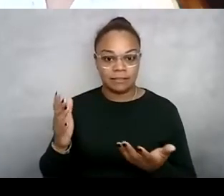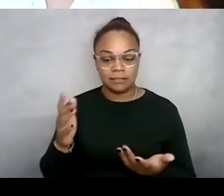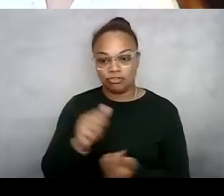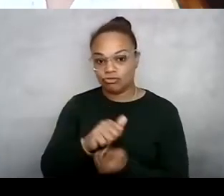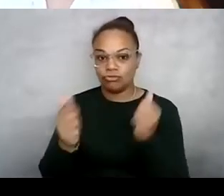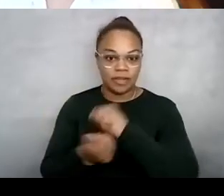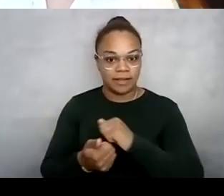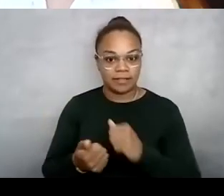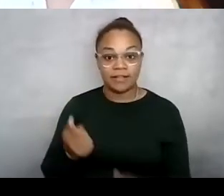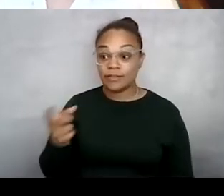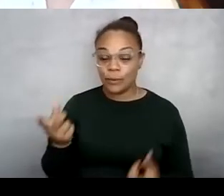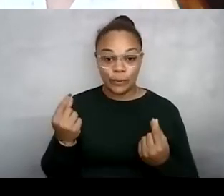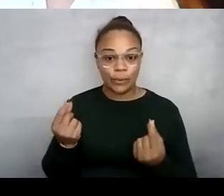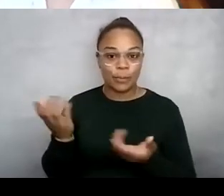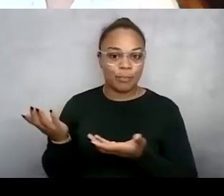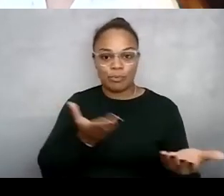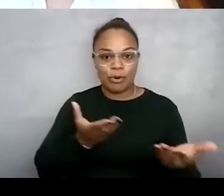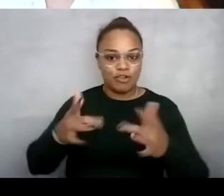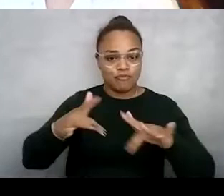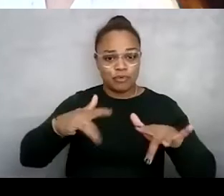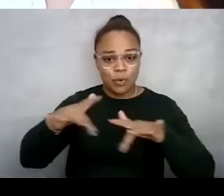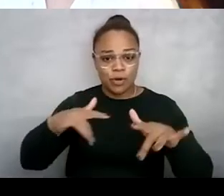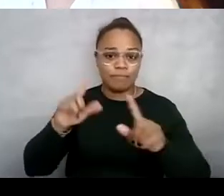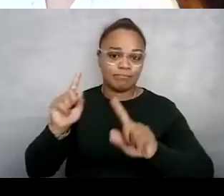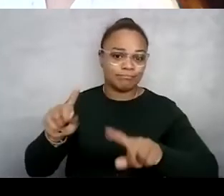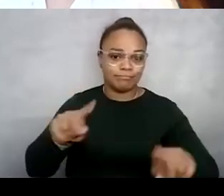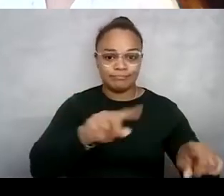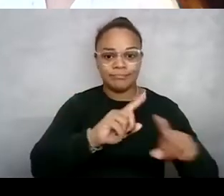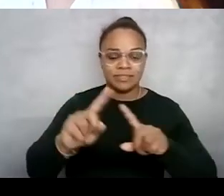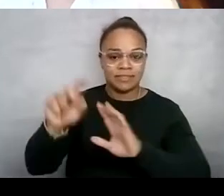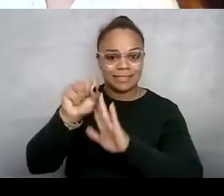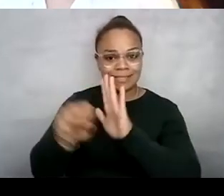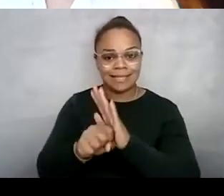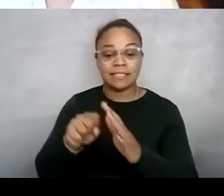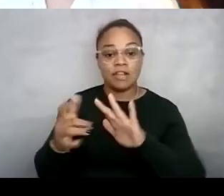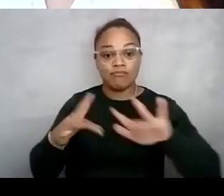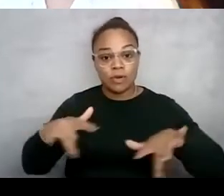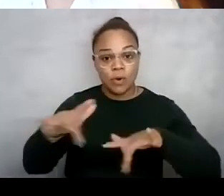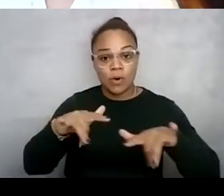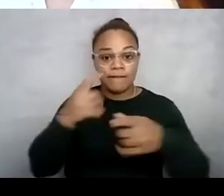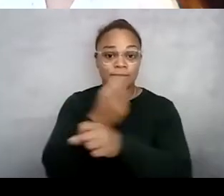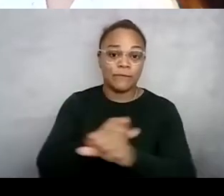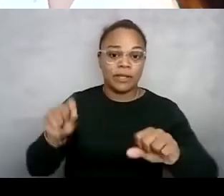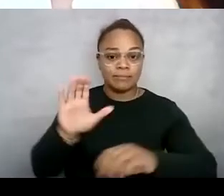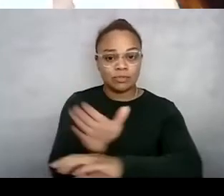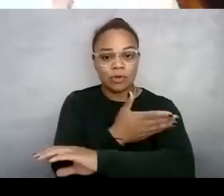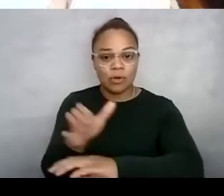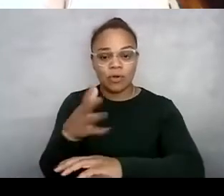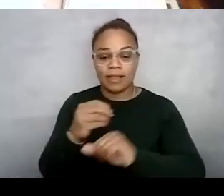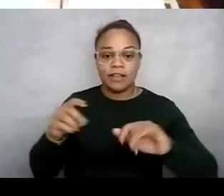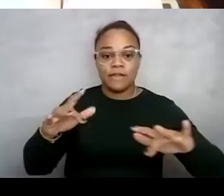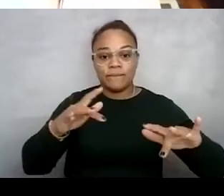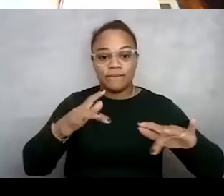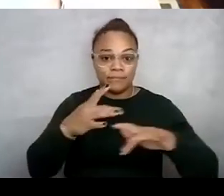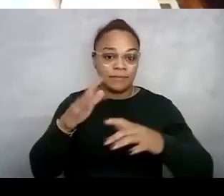they went down to Alabama, Mississippi, Arkansas, and they were recording the freedom songs and the freedom meetings happening with those